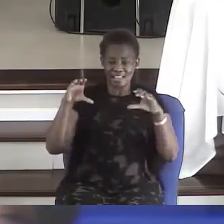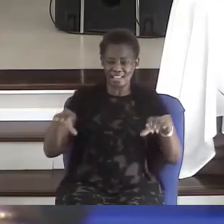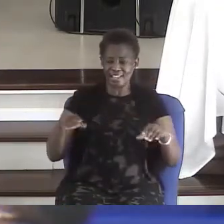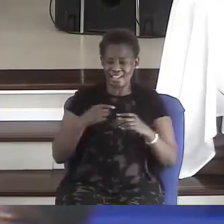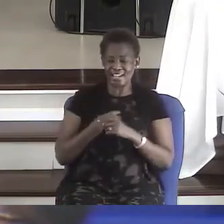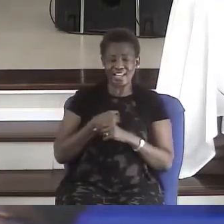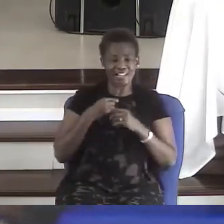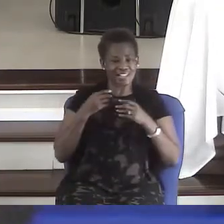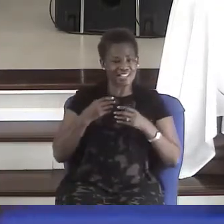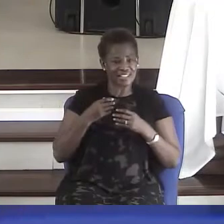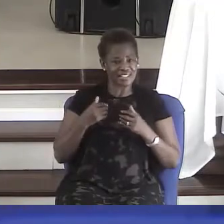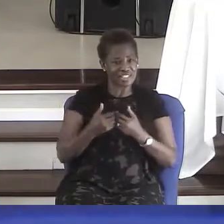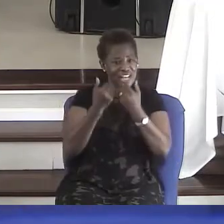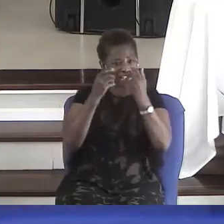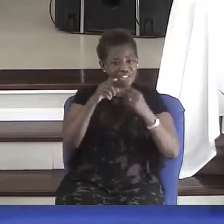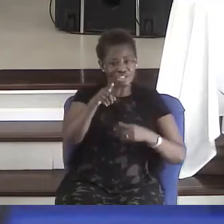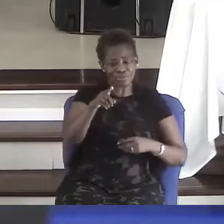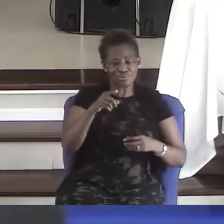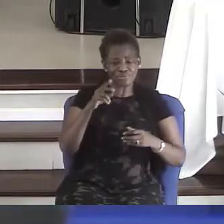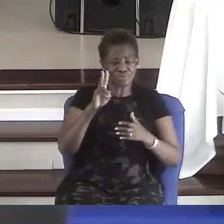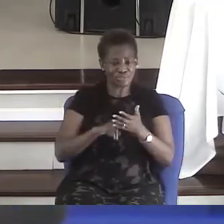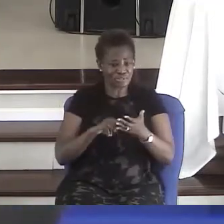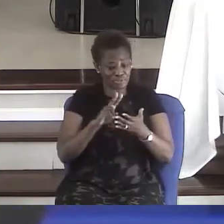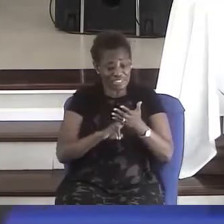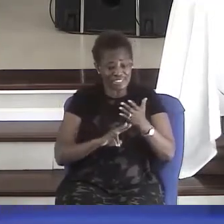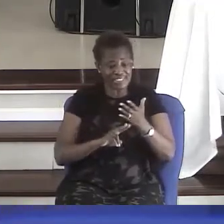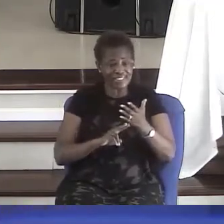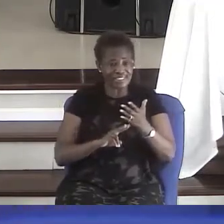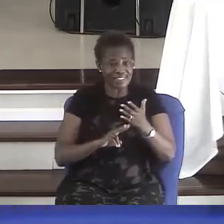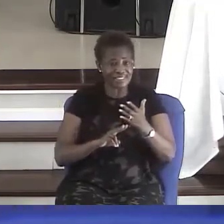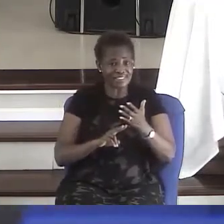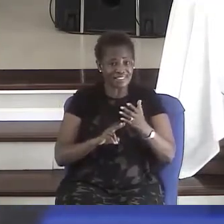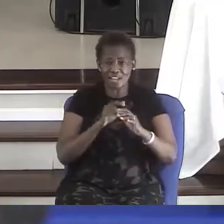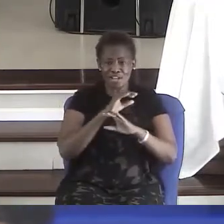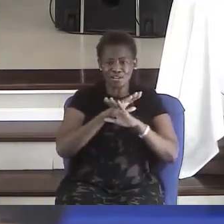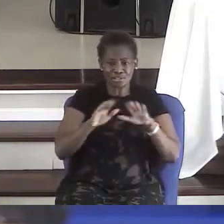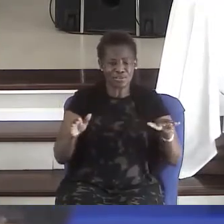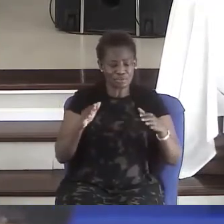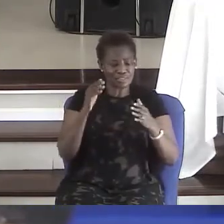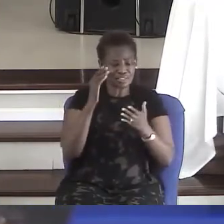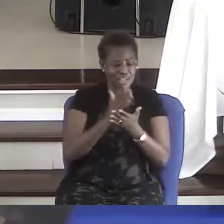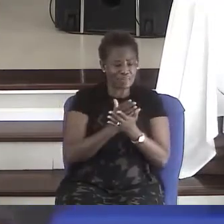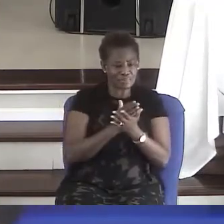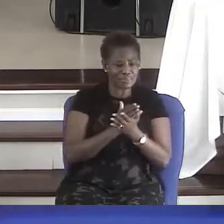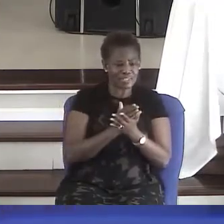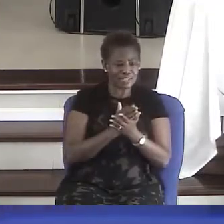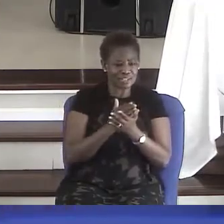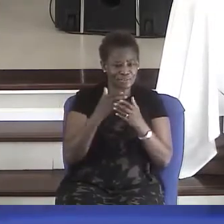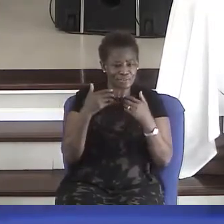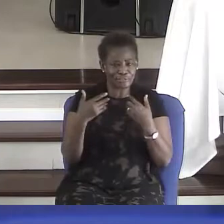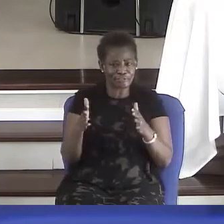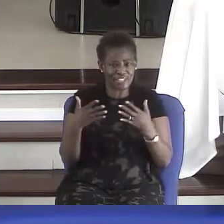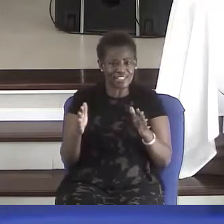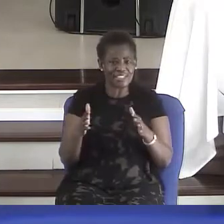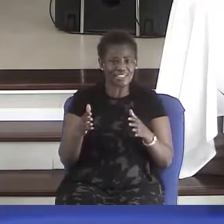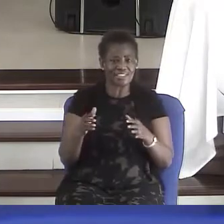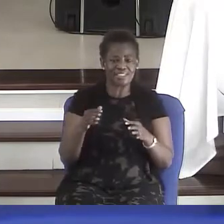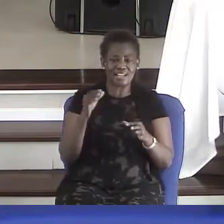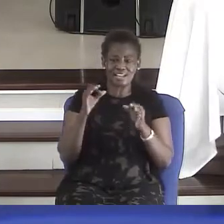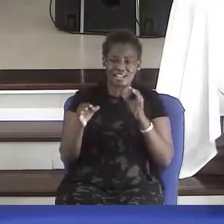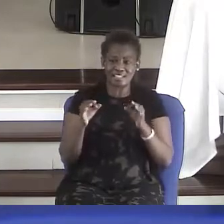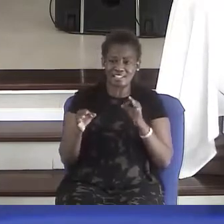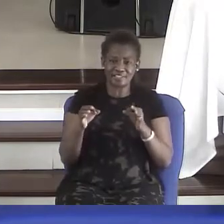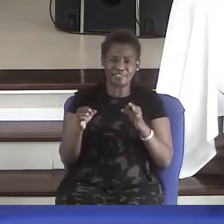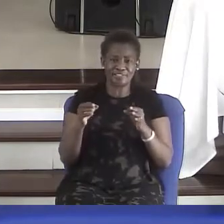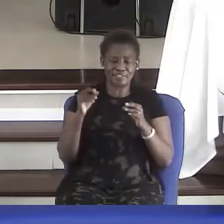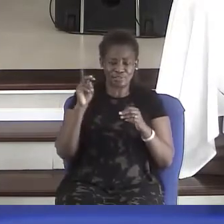with your reading. Sometimes don't stop reading until you get to the last chapter. And if you get some help